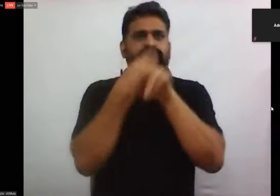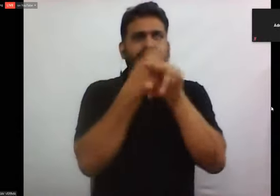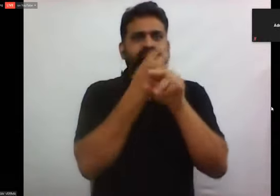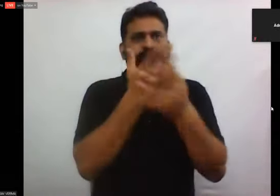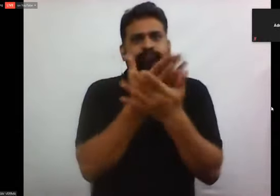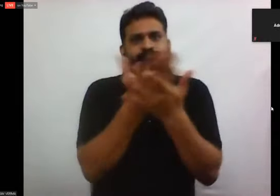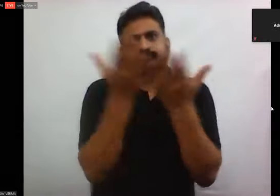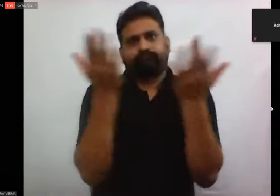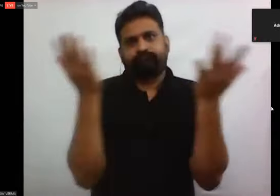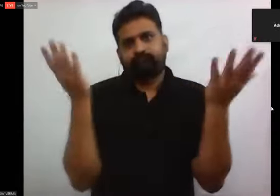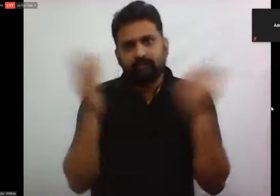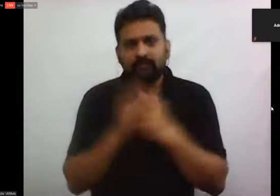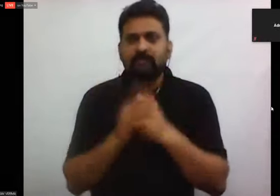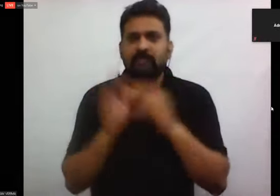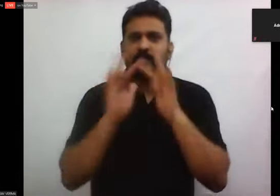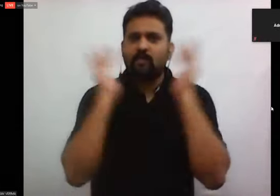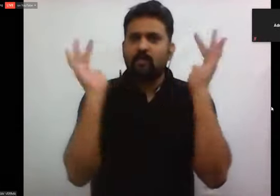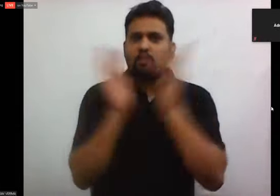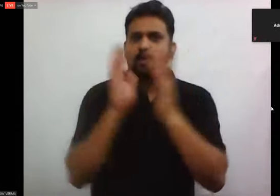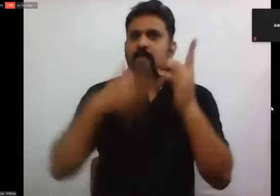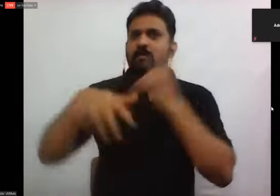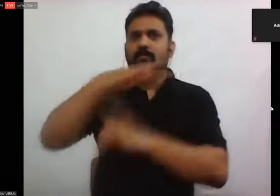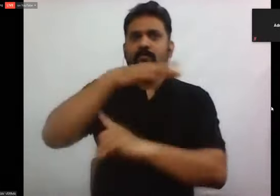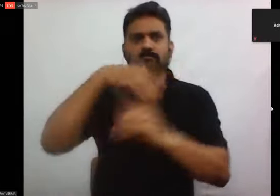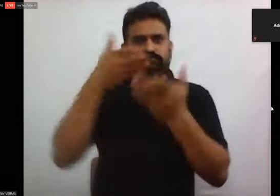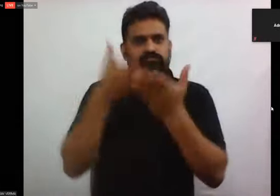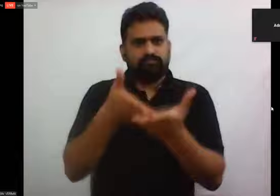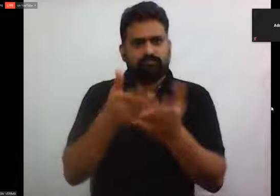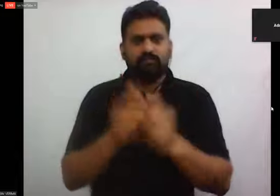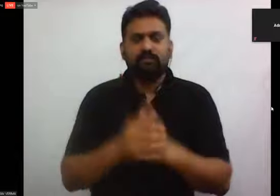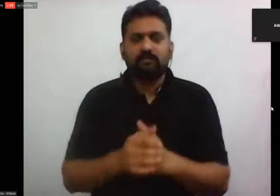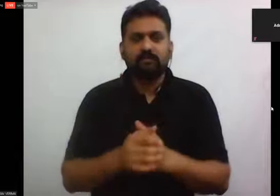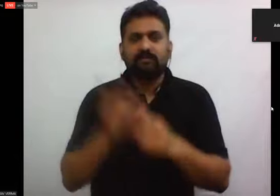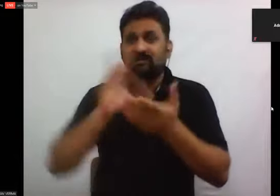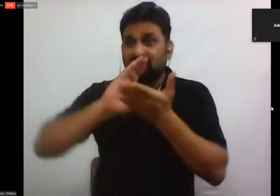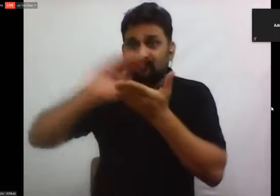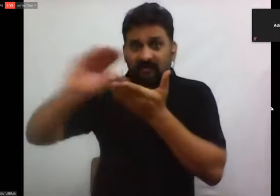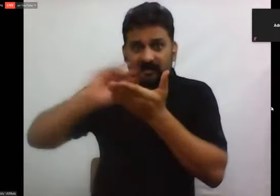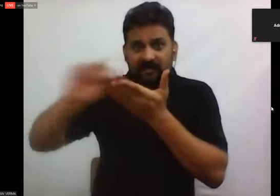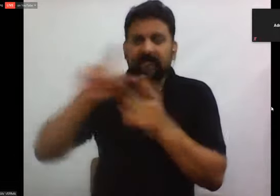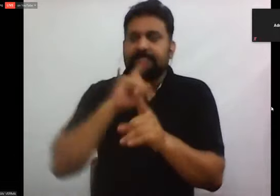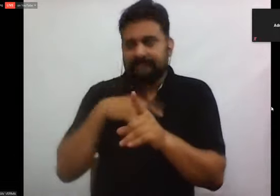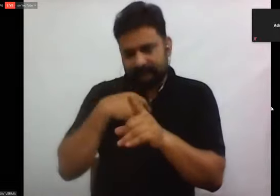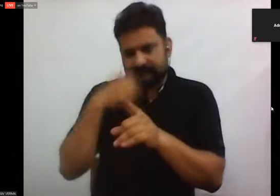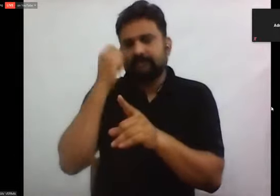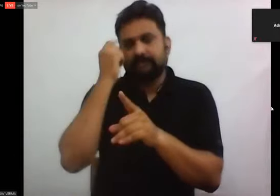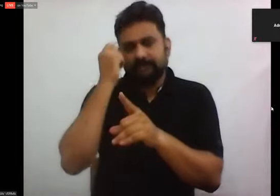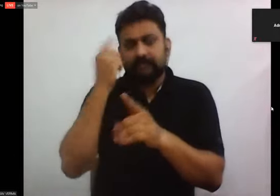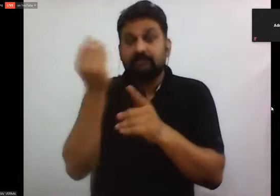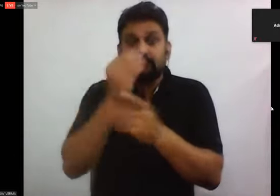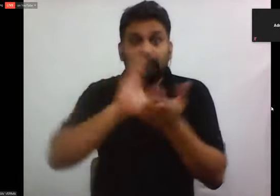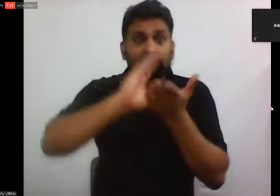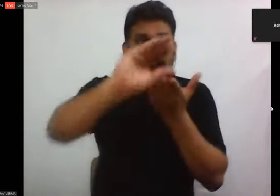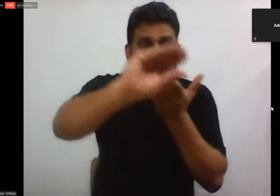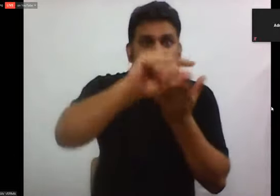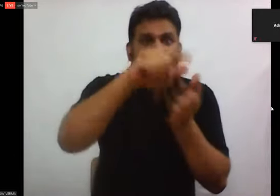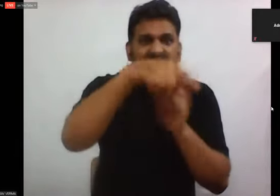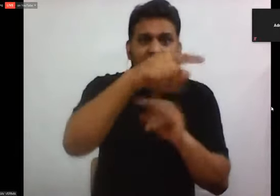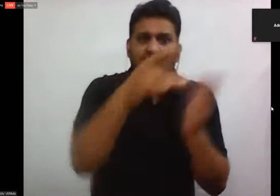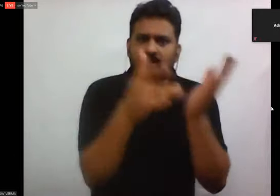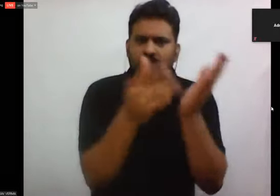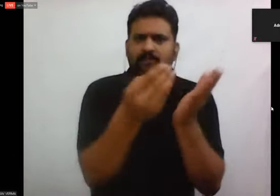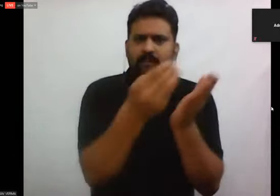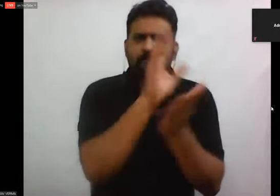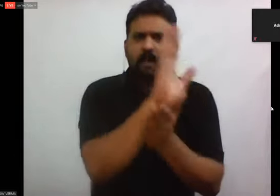is happening virtually. And in villages, I understand some villages, of course, they have technology. At